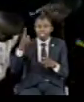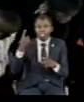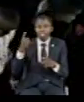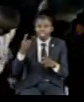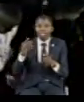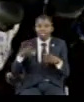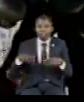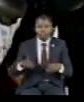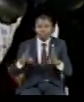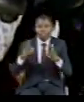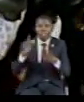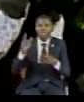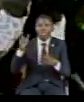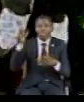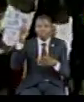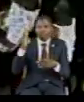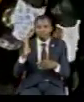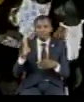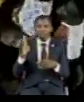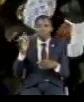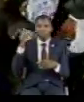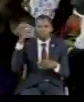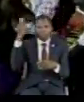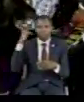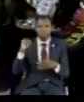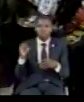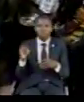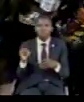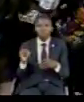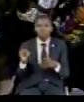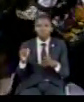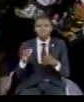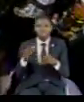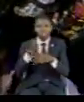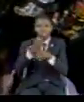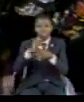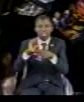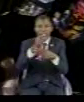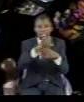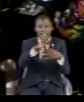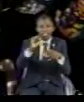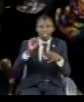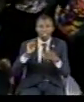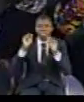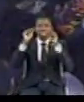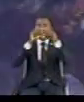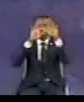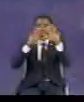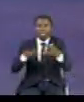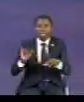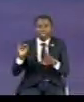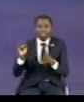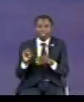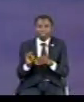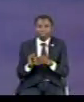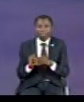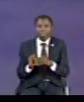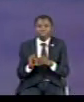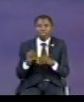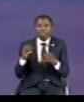was distributing the blessings. So there is distribution. Get your